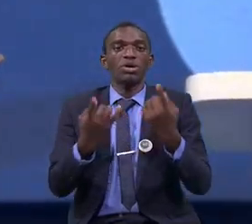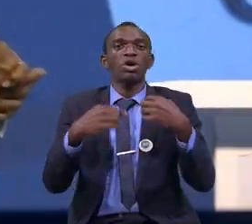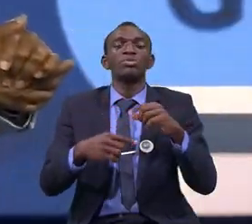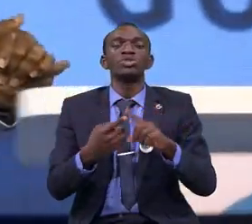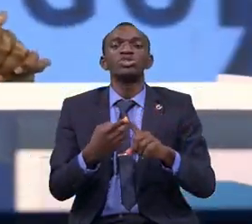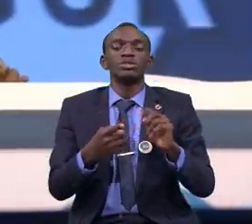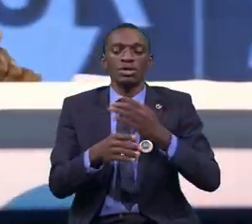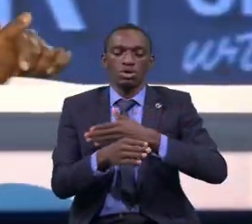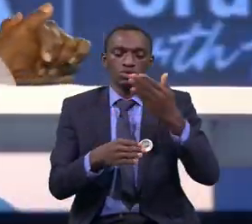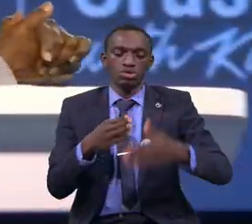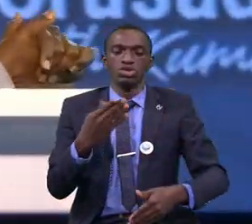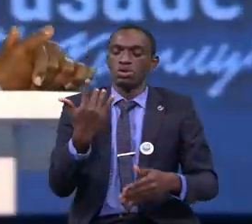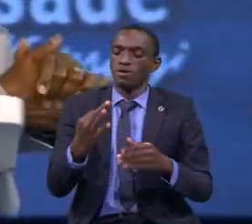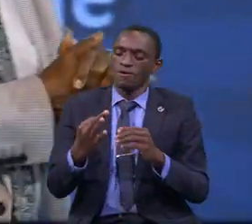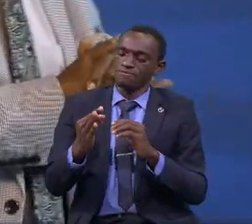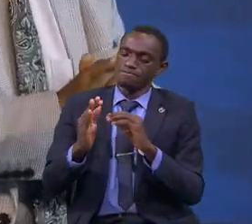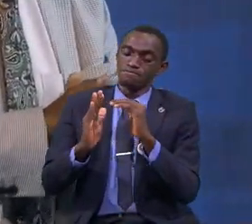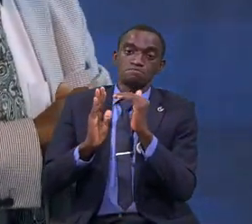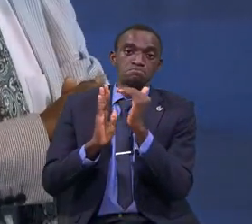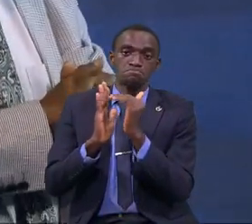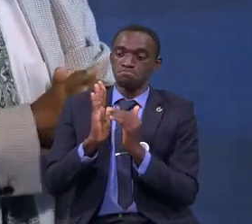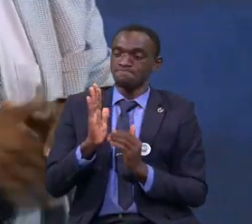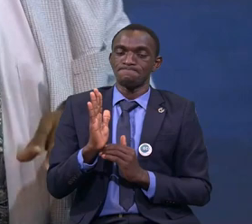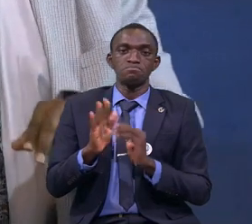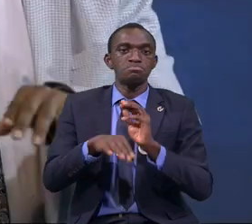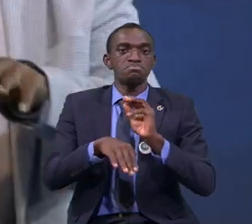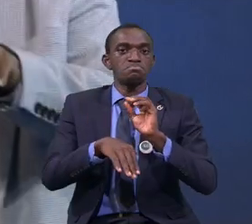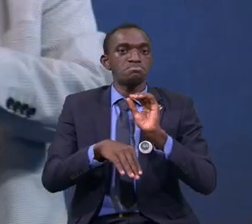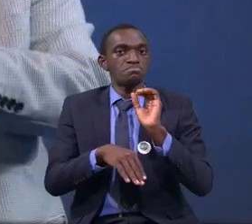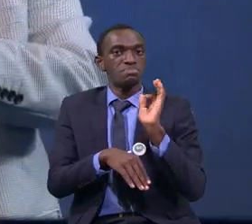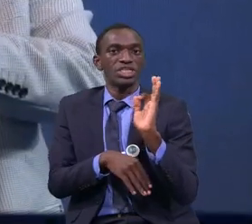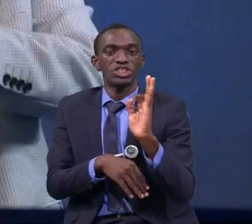messages on the transforming touch